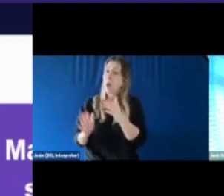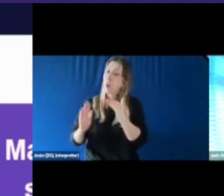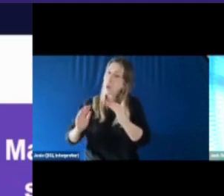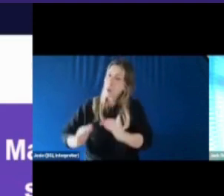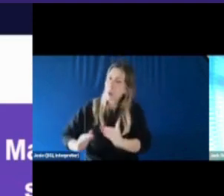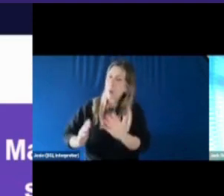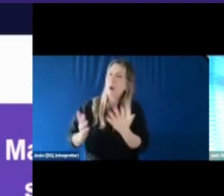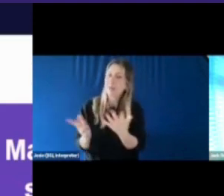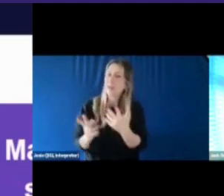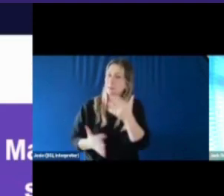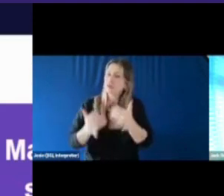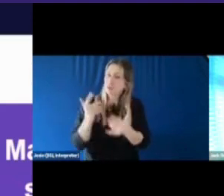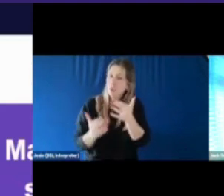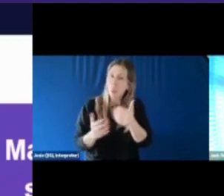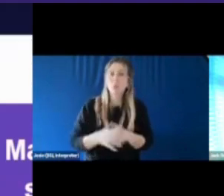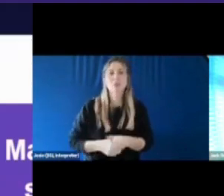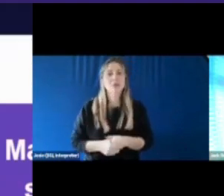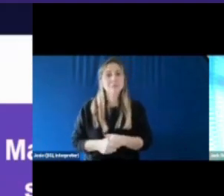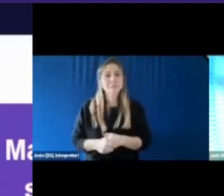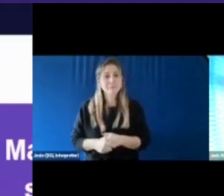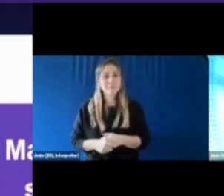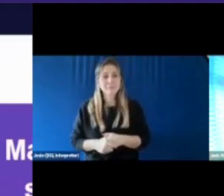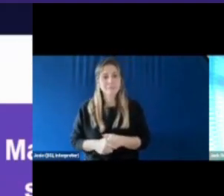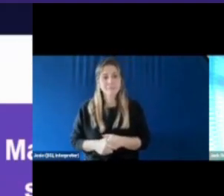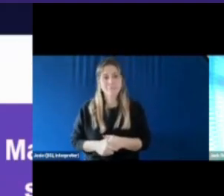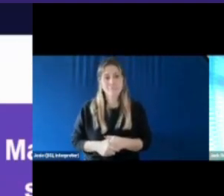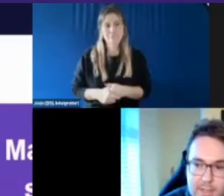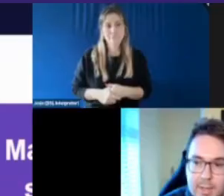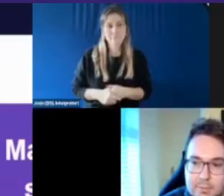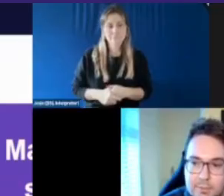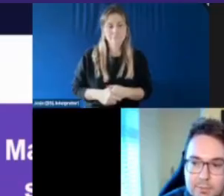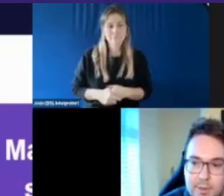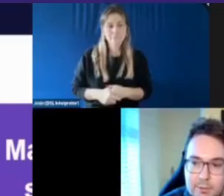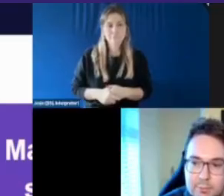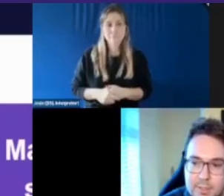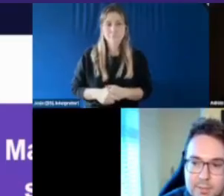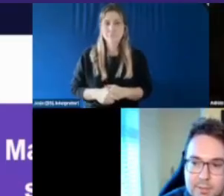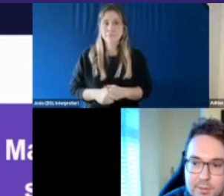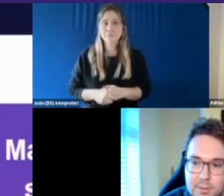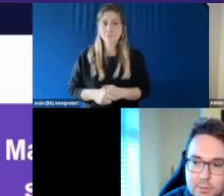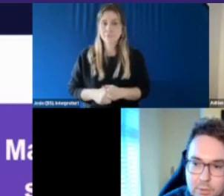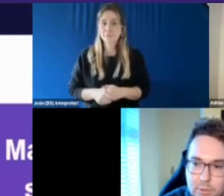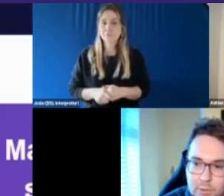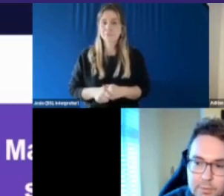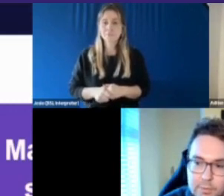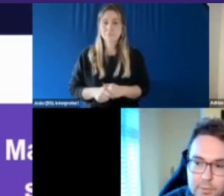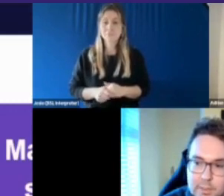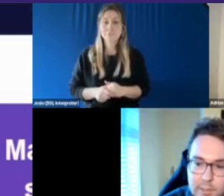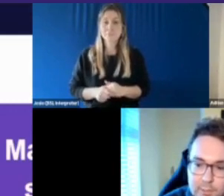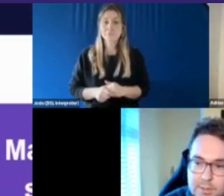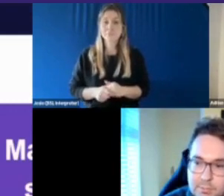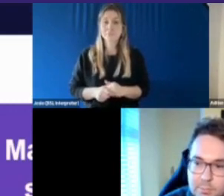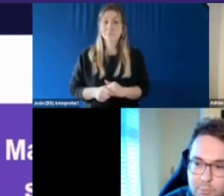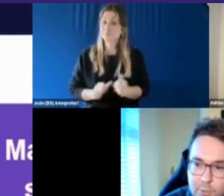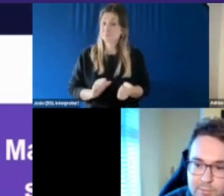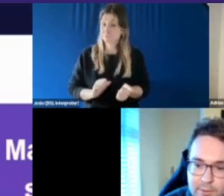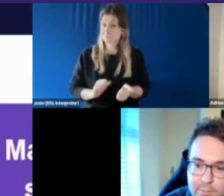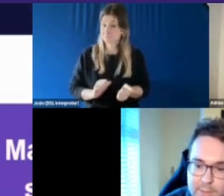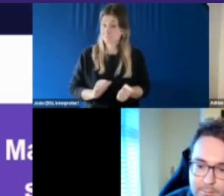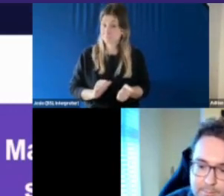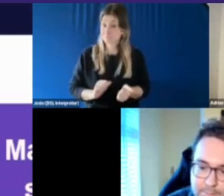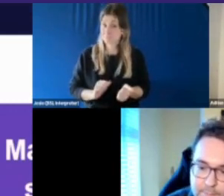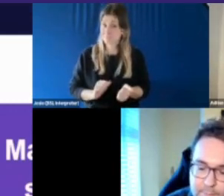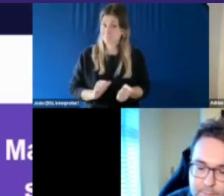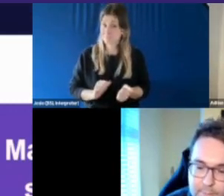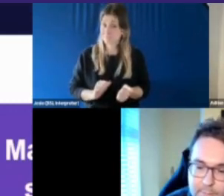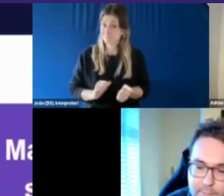exhibition, with a 5% margin of error, the real answer could be as high as 55% or as low as